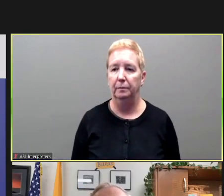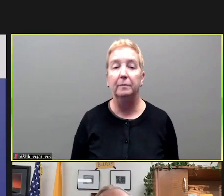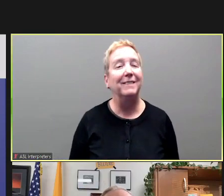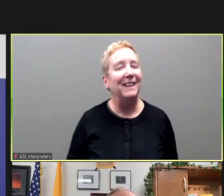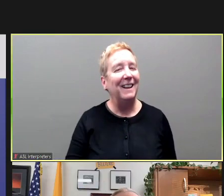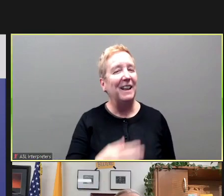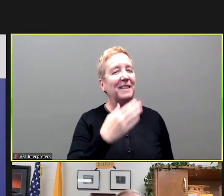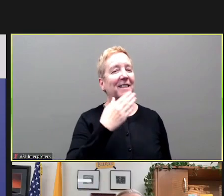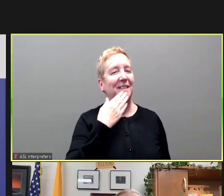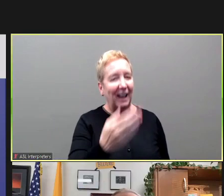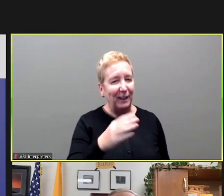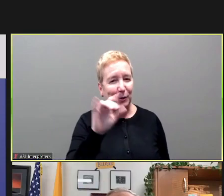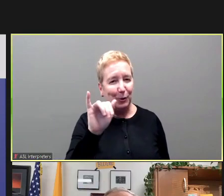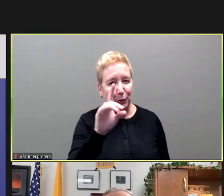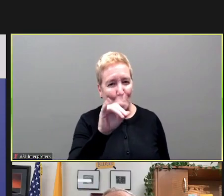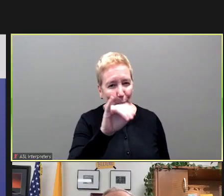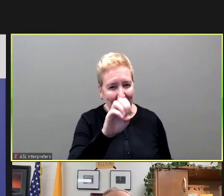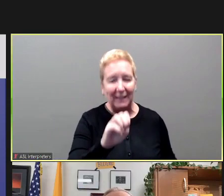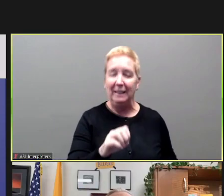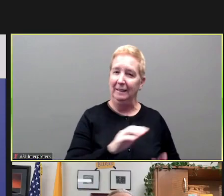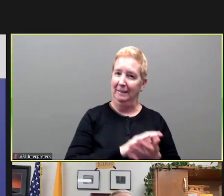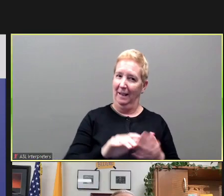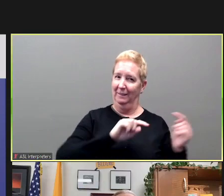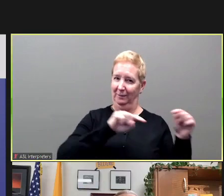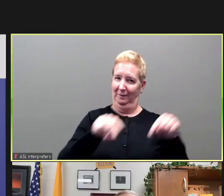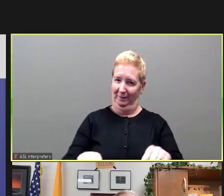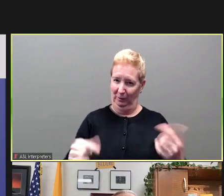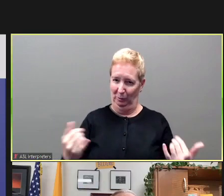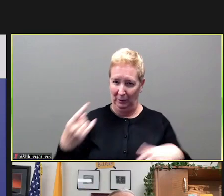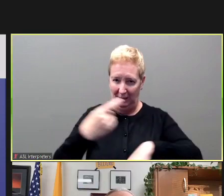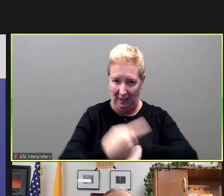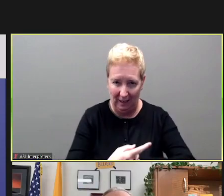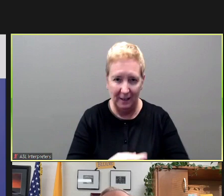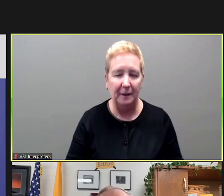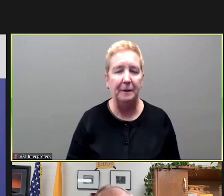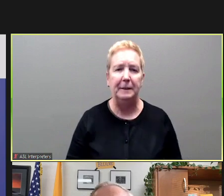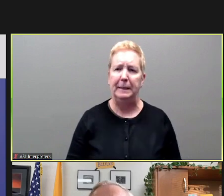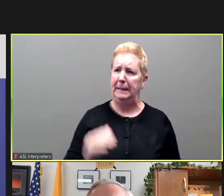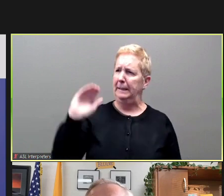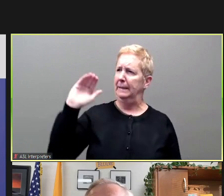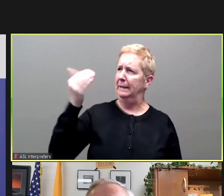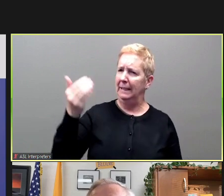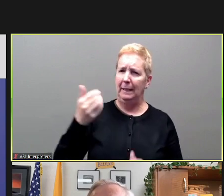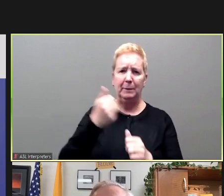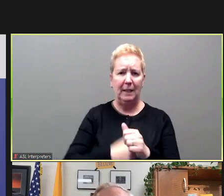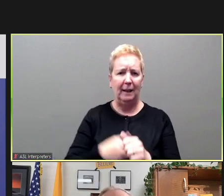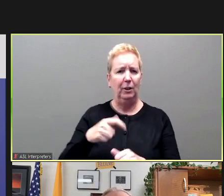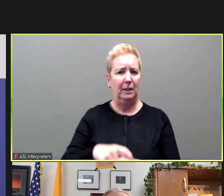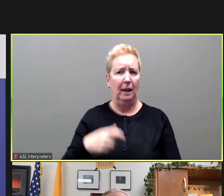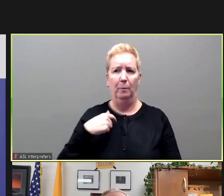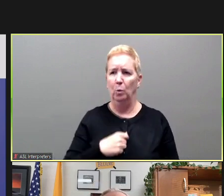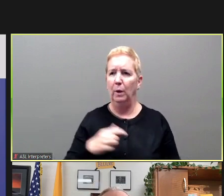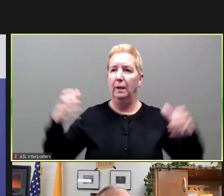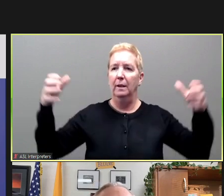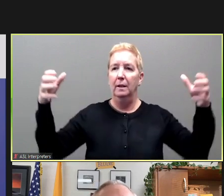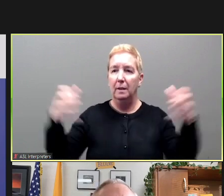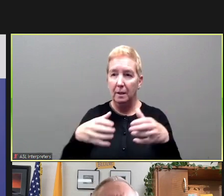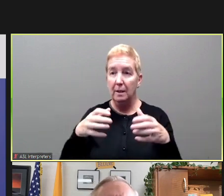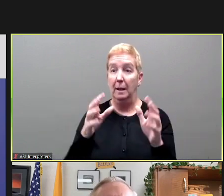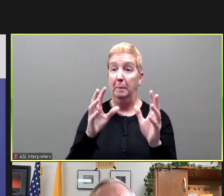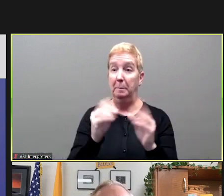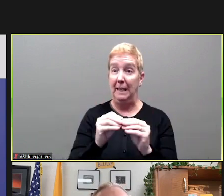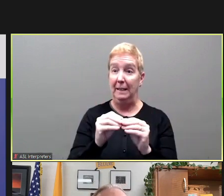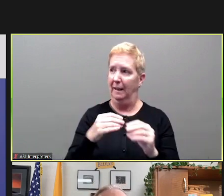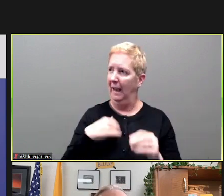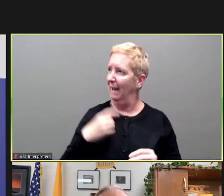Thanks very much, Jody. It's good to be with you all again. It seems like every time we come back to meet with you, there's